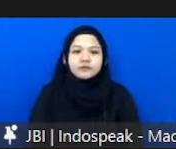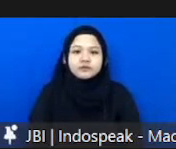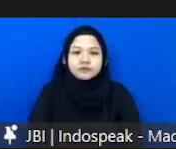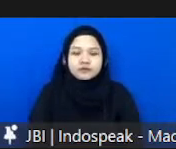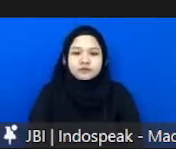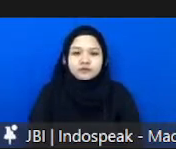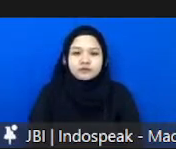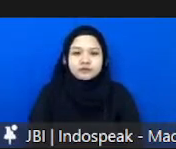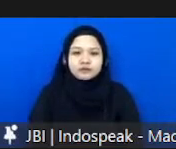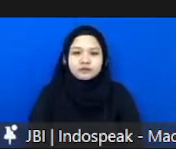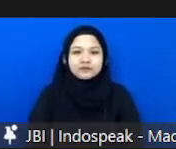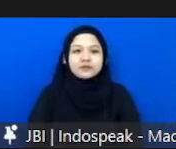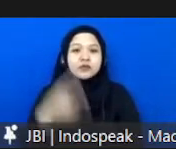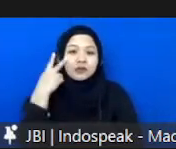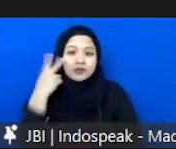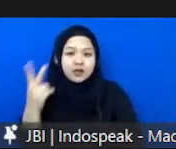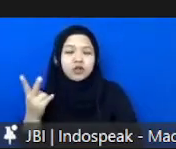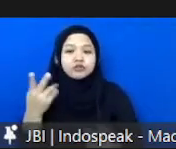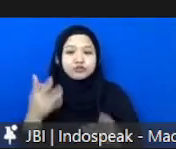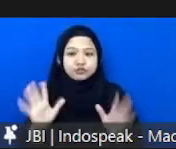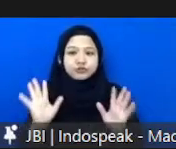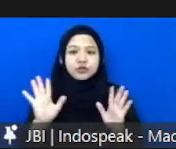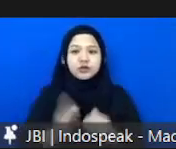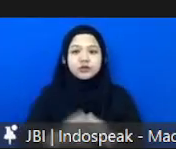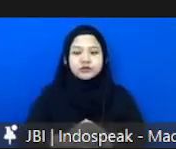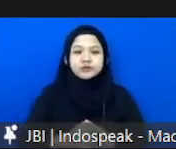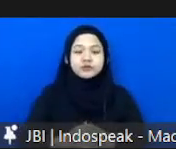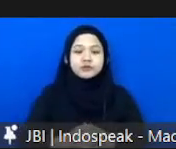I hope it is seen already.